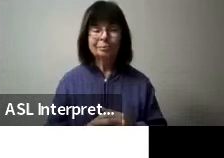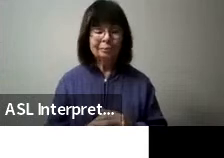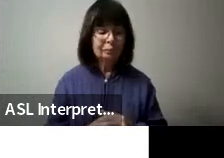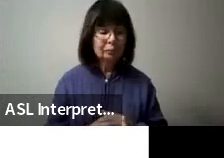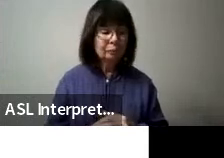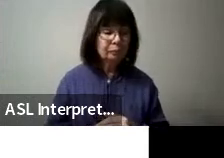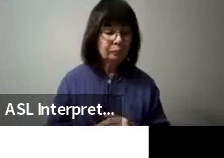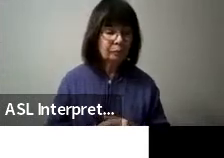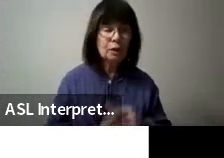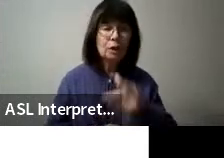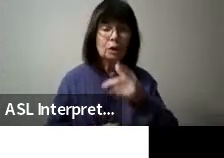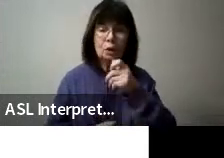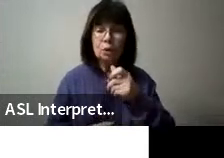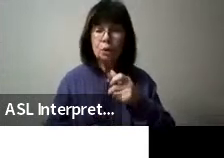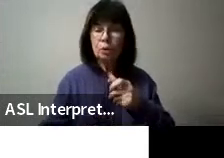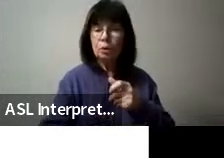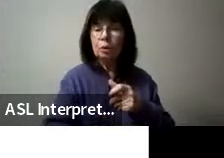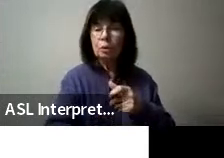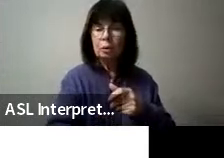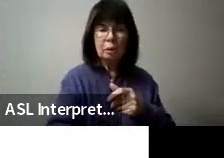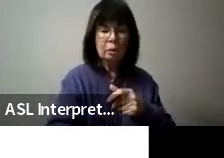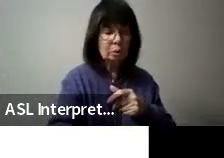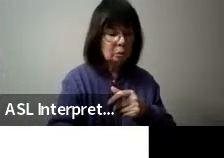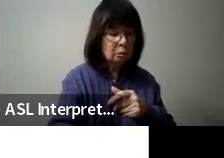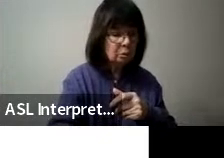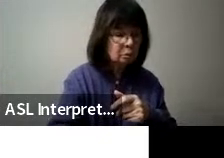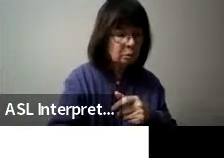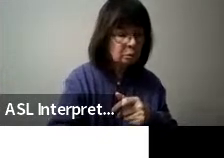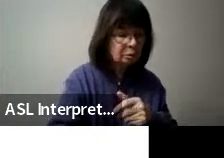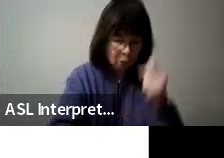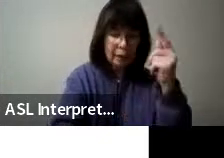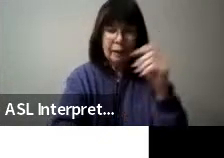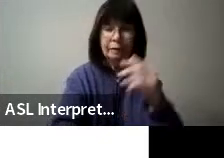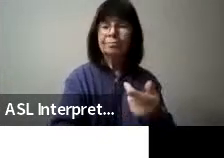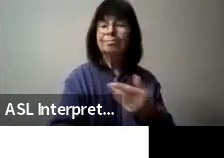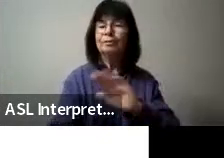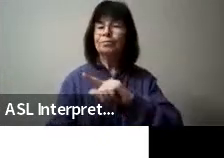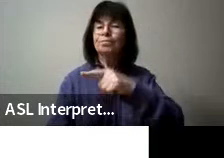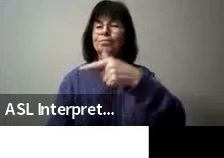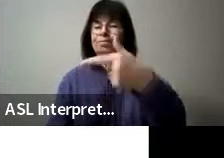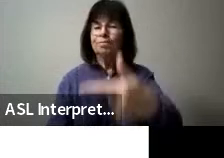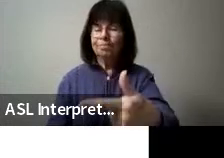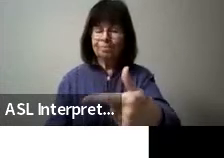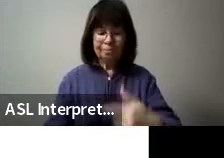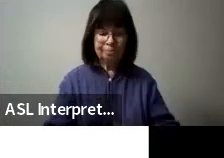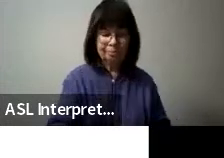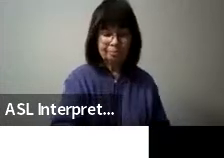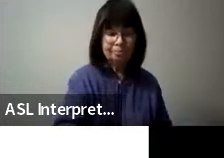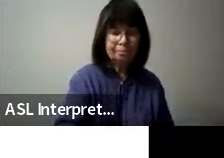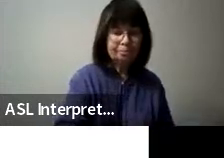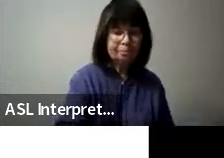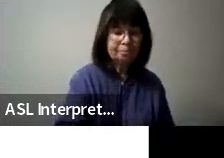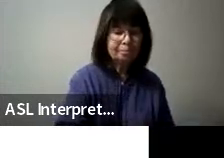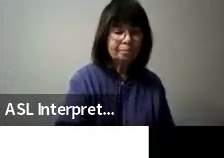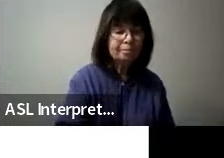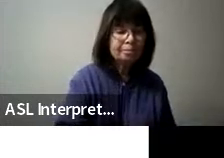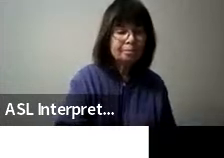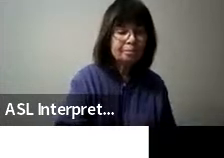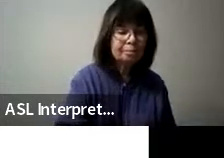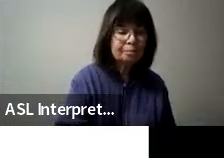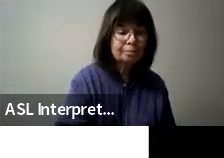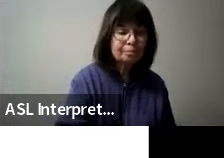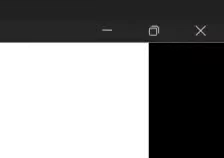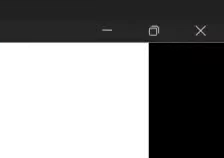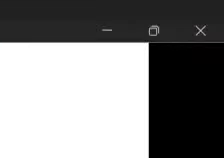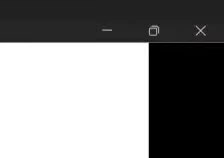Let's see, who else would like to contribute? Gabriela. Yes, I think for me as well, I've been coming to these